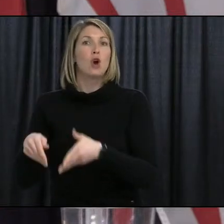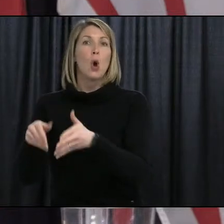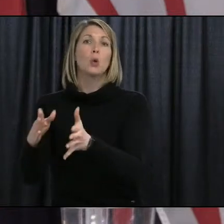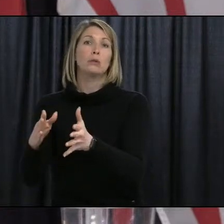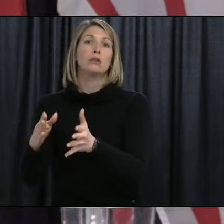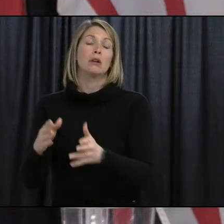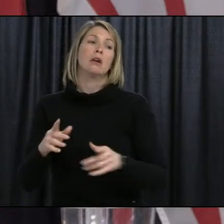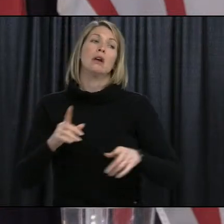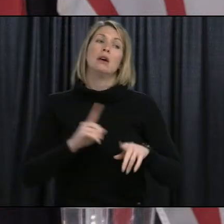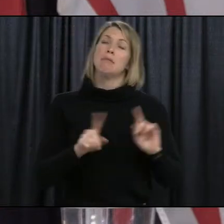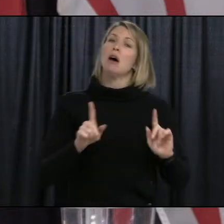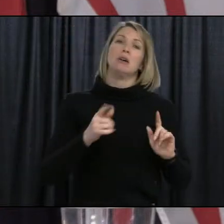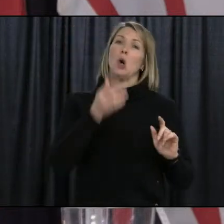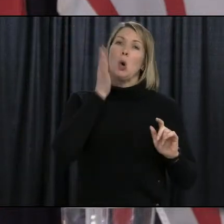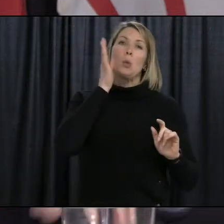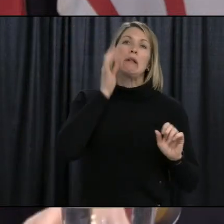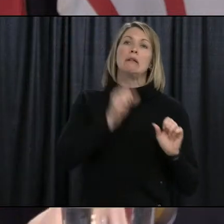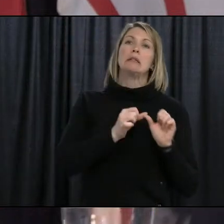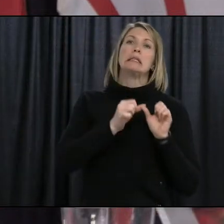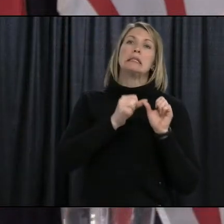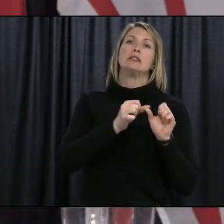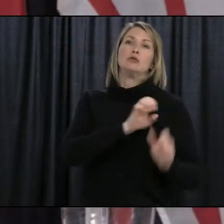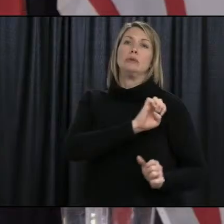convention consistent with a caretaker mode.